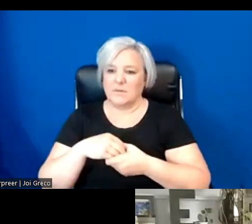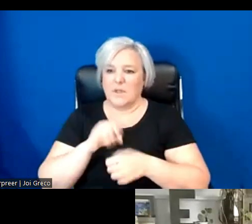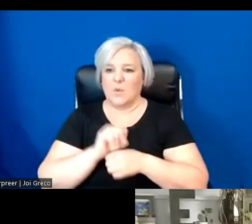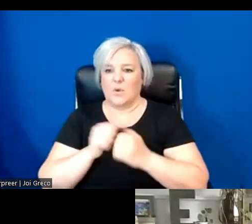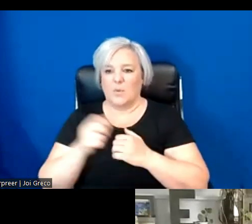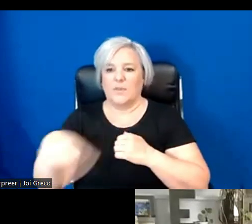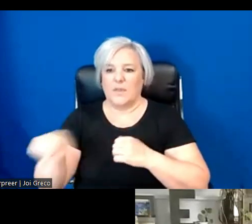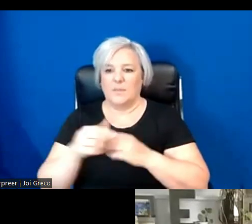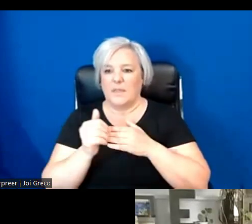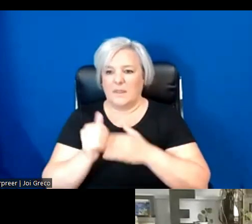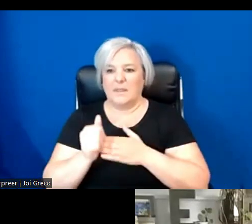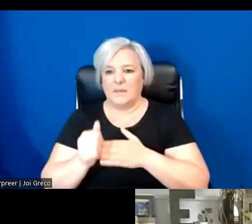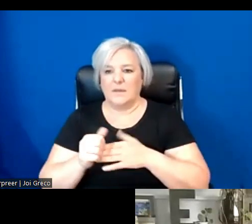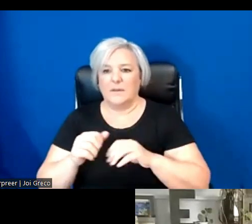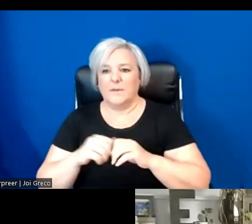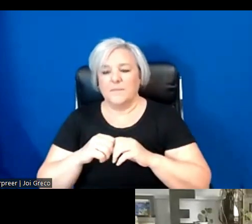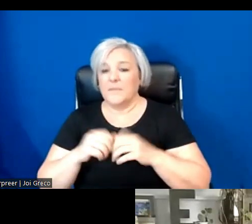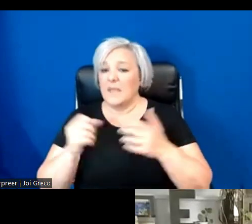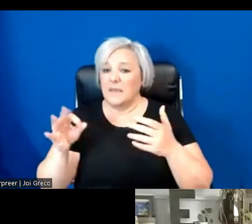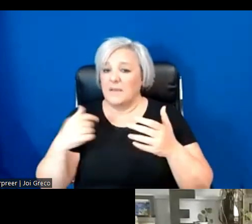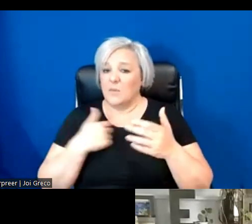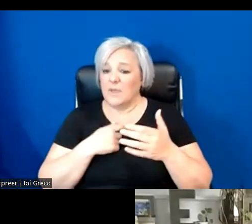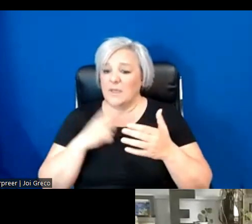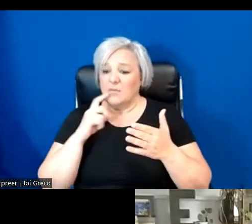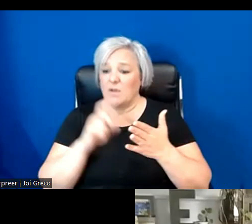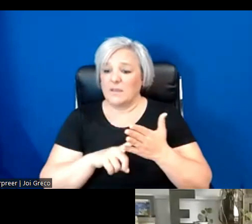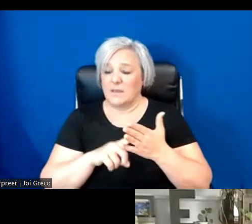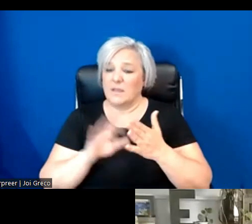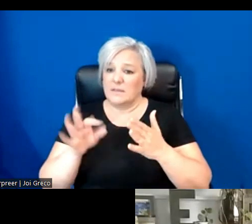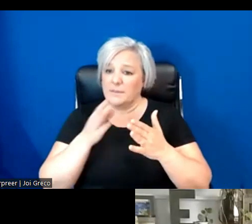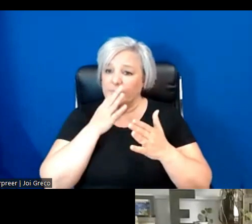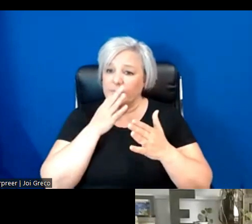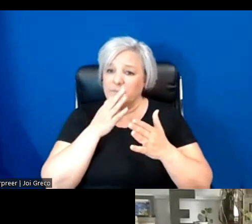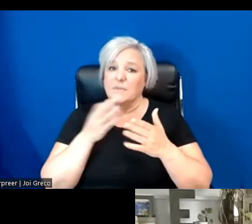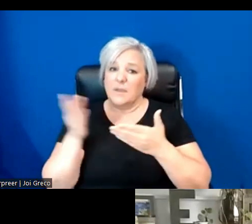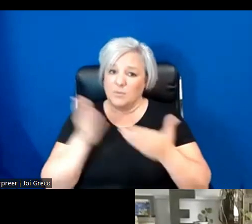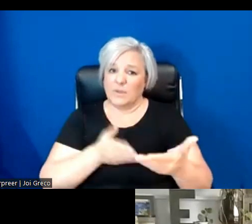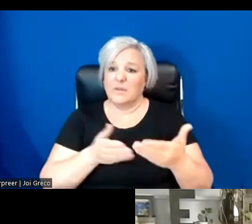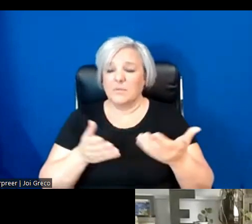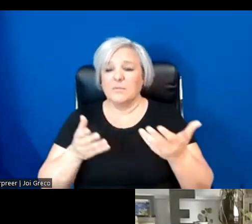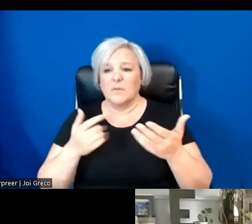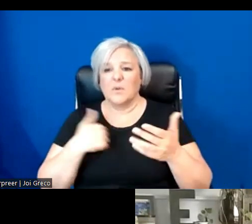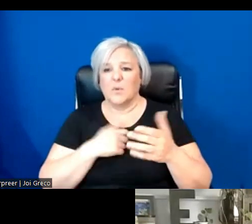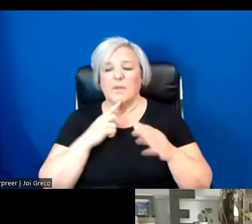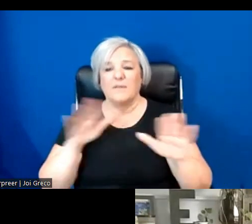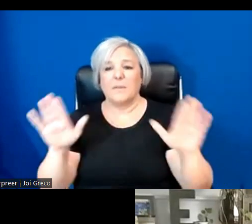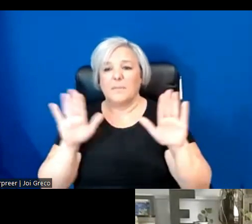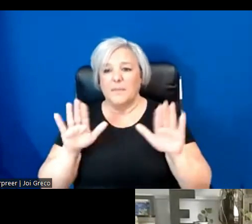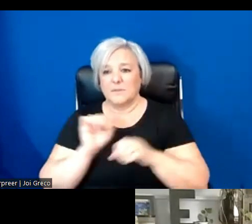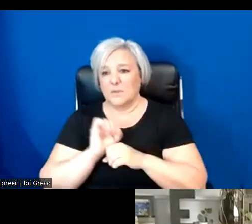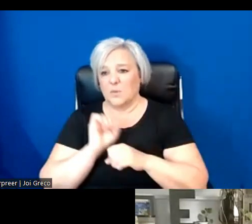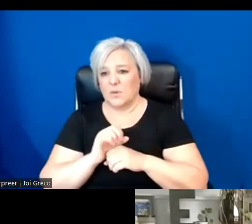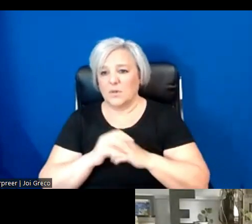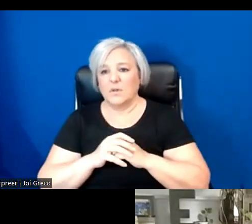leading the charge there. And as long as we can recognize people's expertise and bring them in there, we're going to have some amazing work that occurs. We're always going